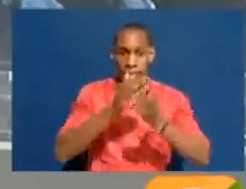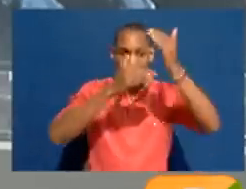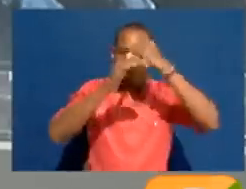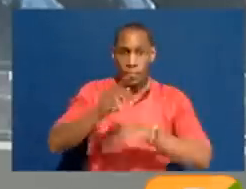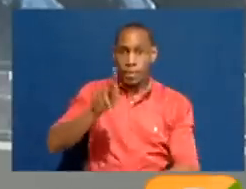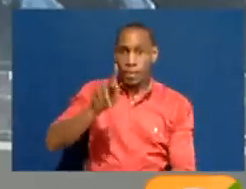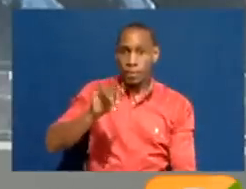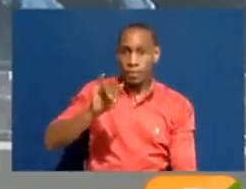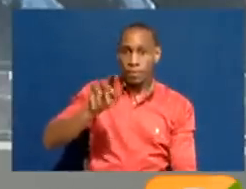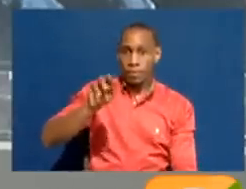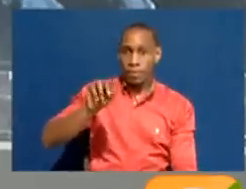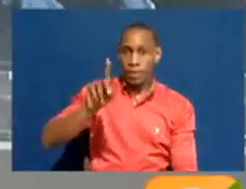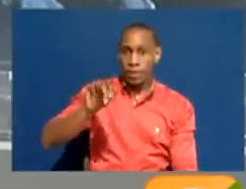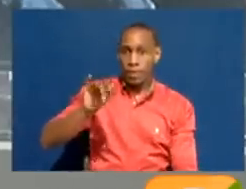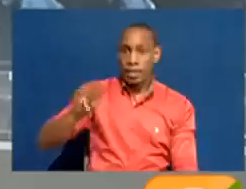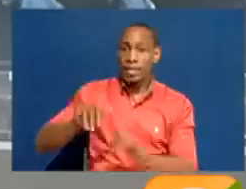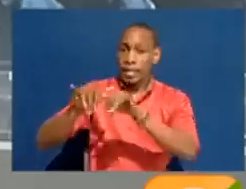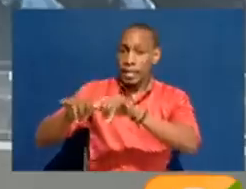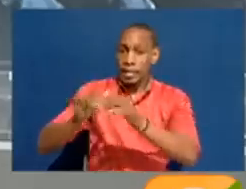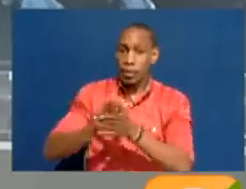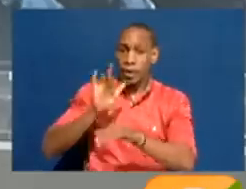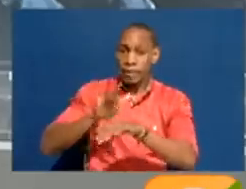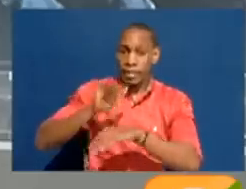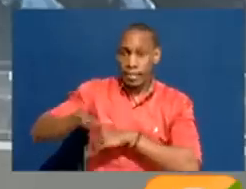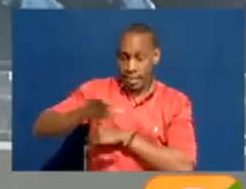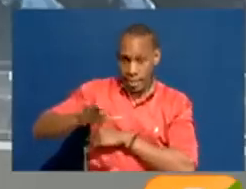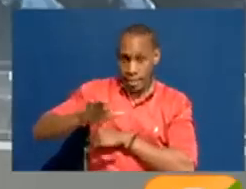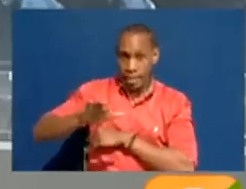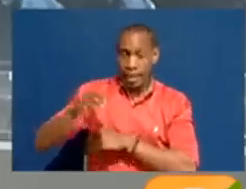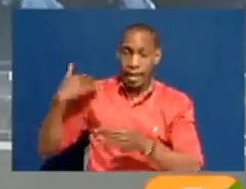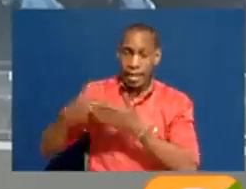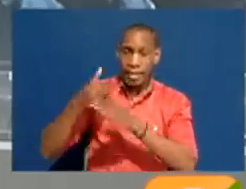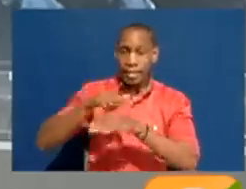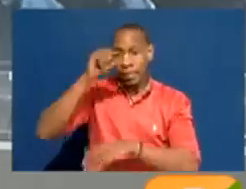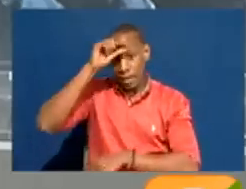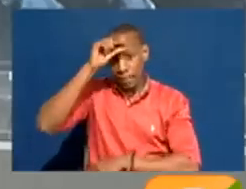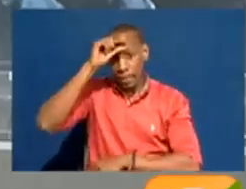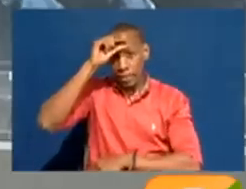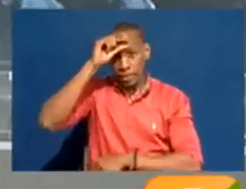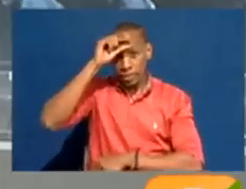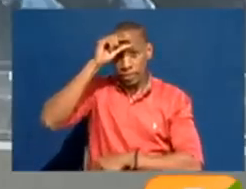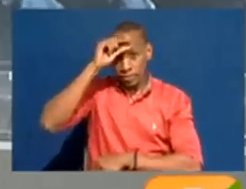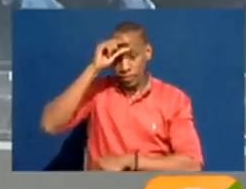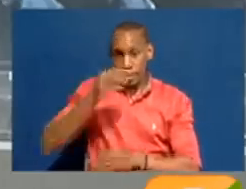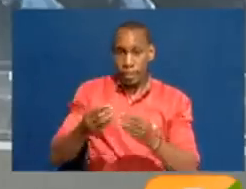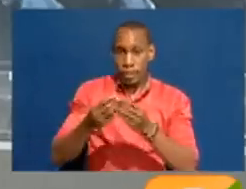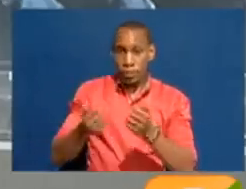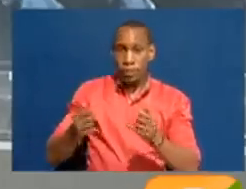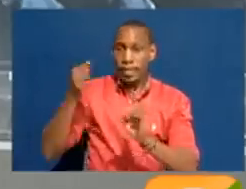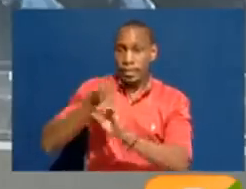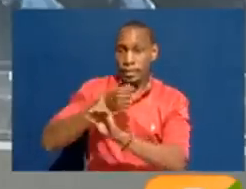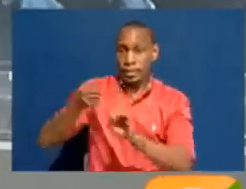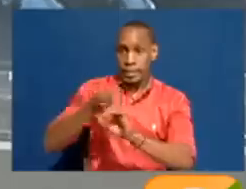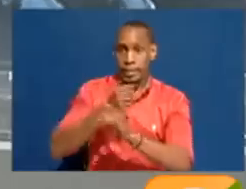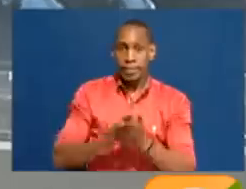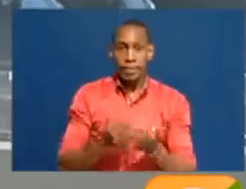Professor Kithure Kindiki to pitch tent in the affected zones until the government puts the attacks to an end.